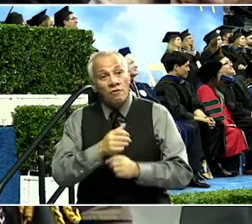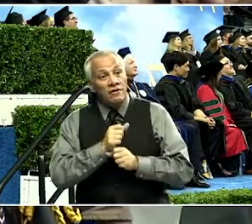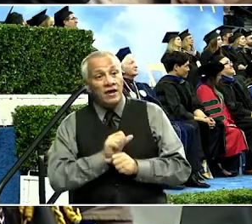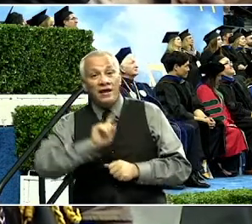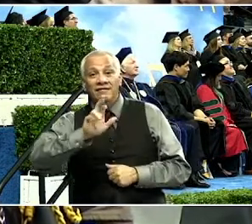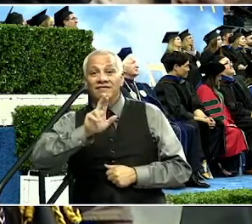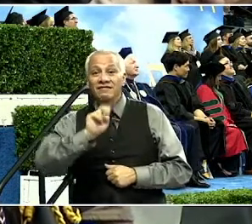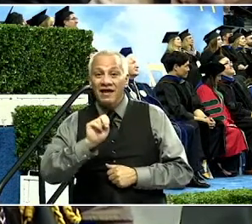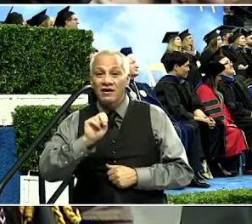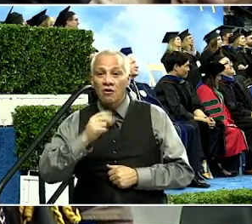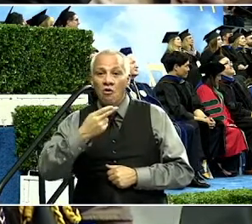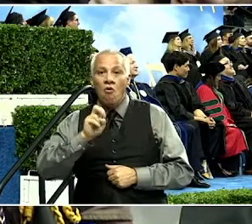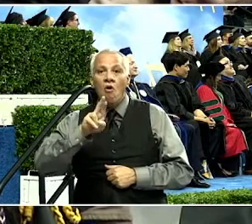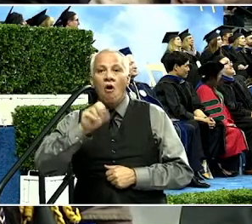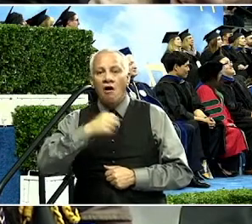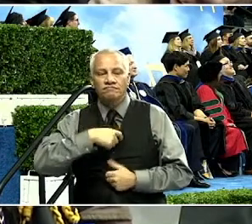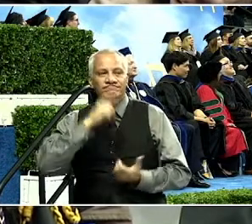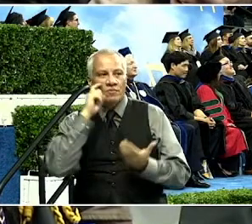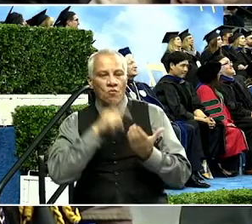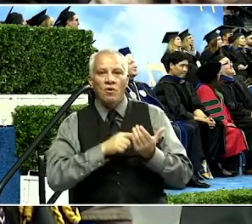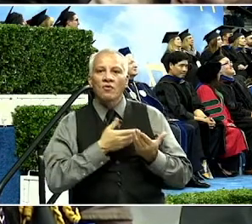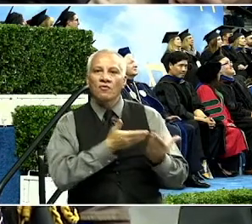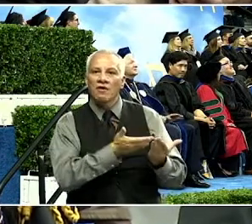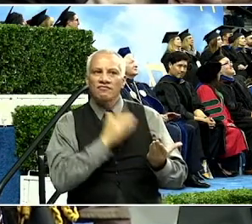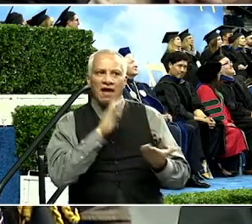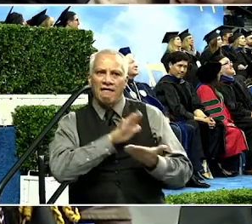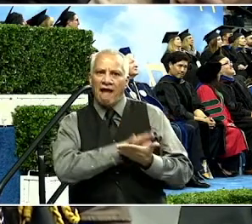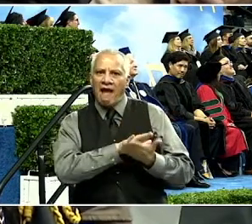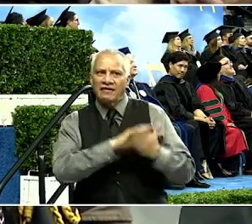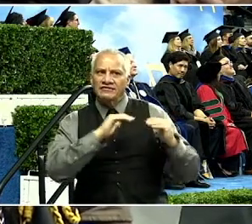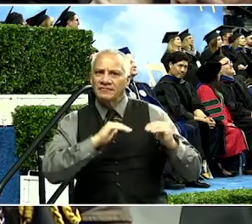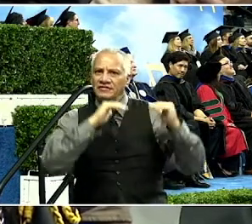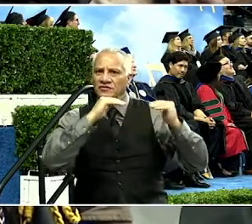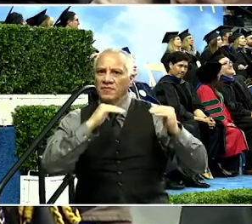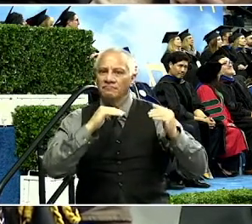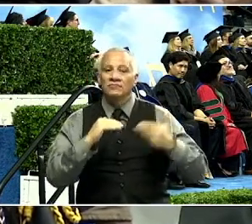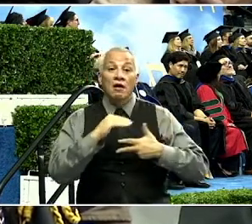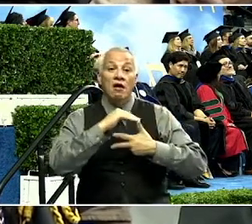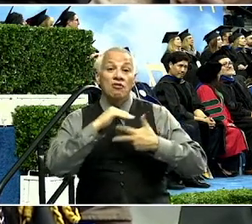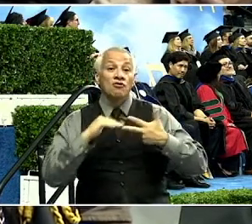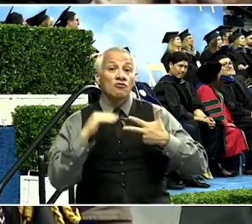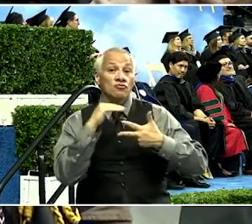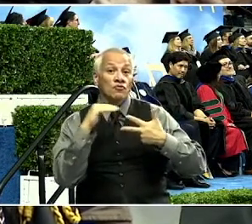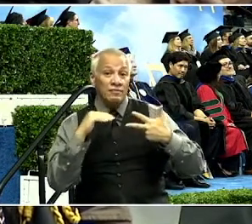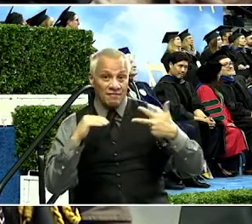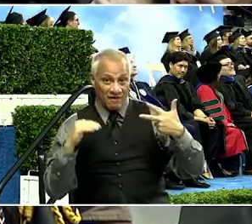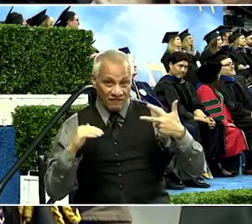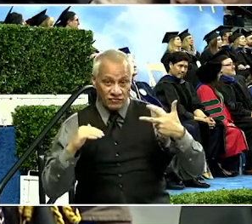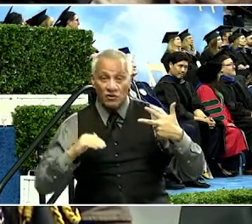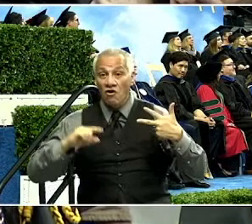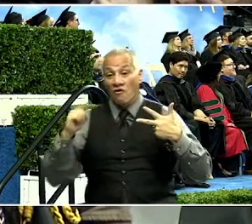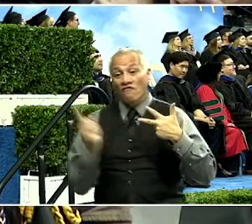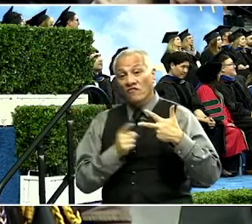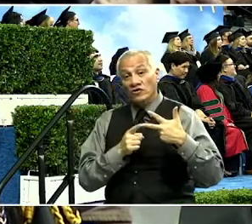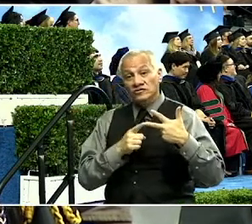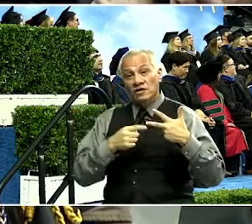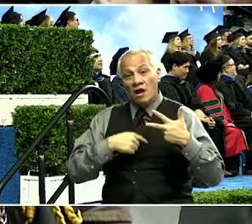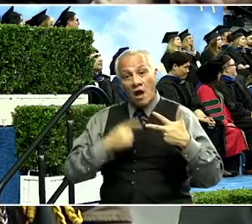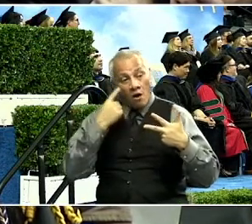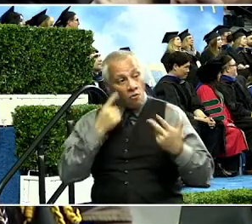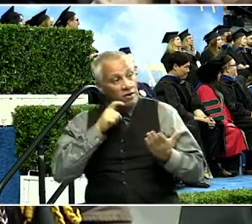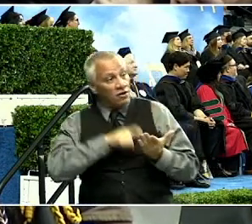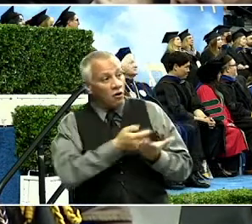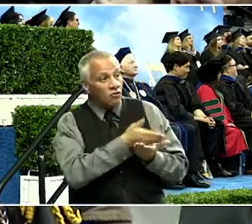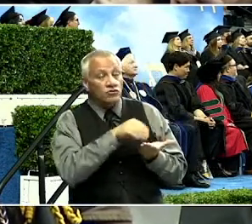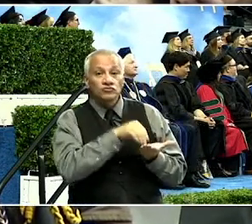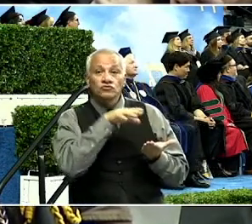is recognition for high academic achievement. There are three levels of Latin honors. First, I would like to acknowledge our